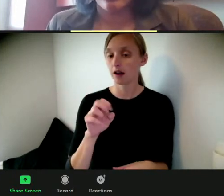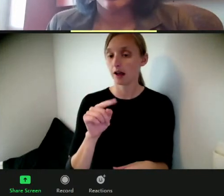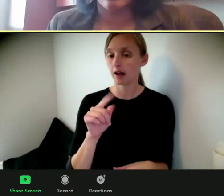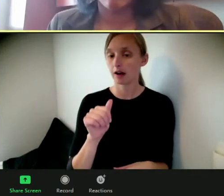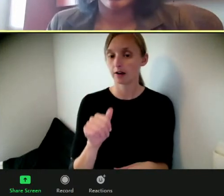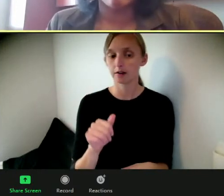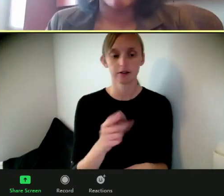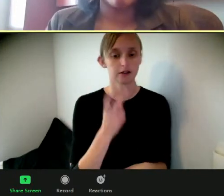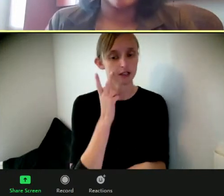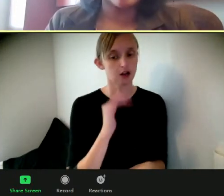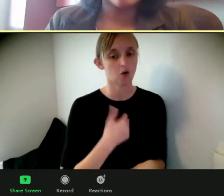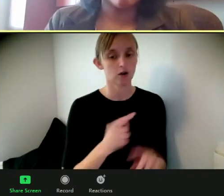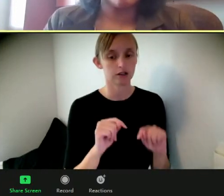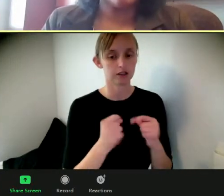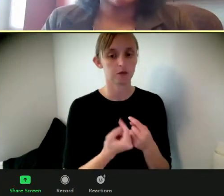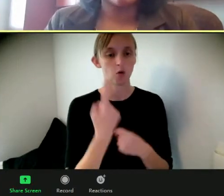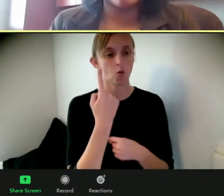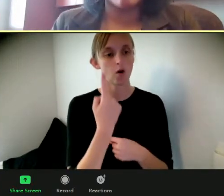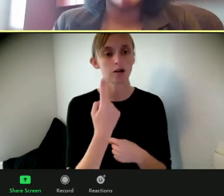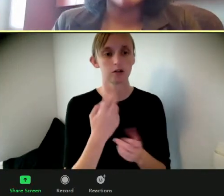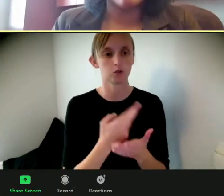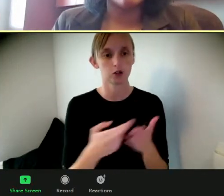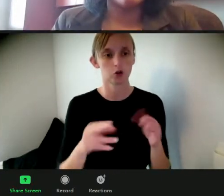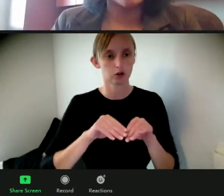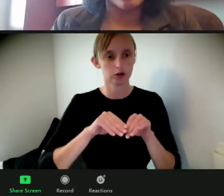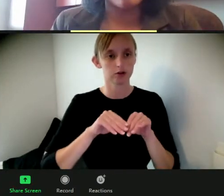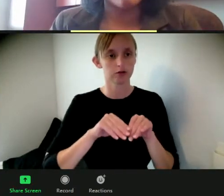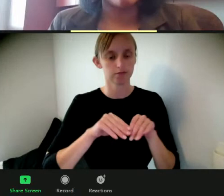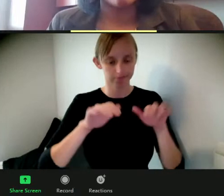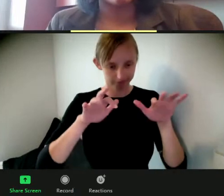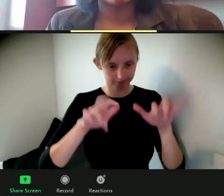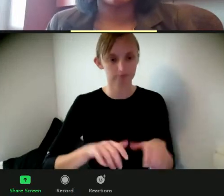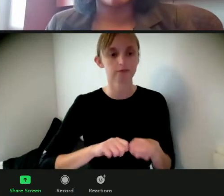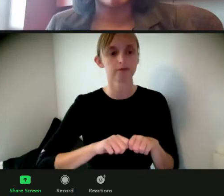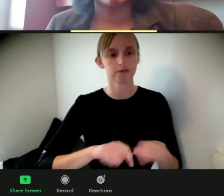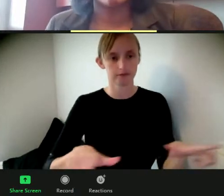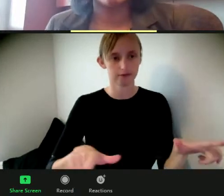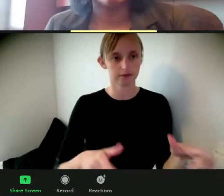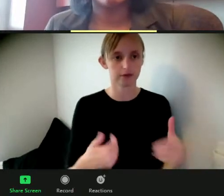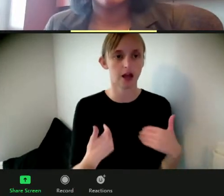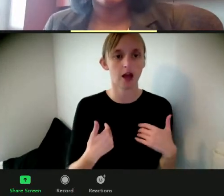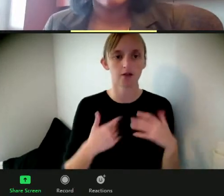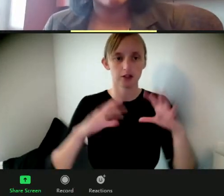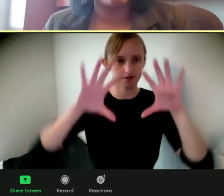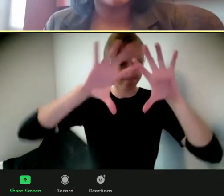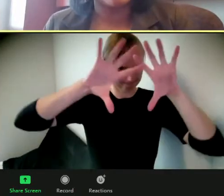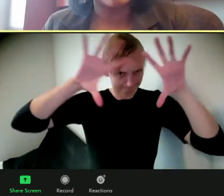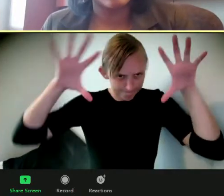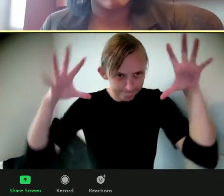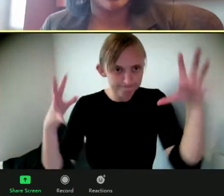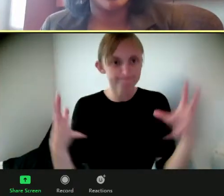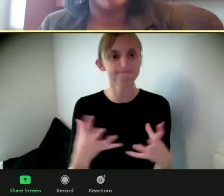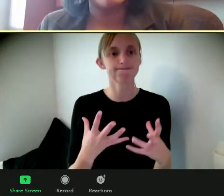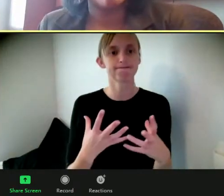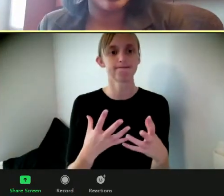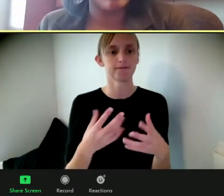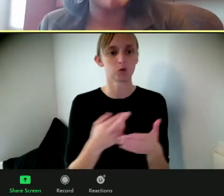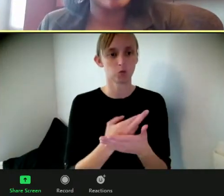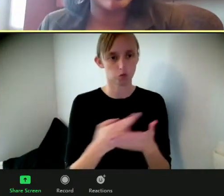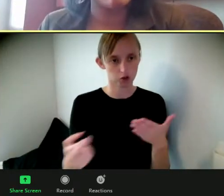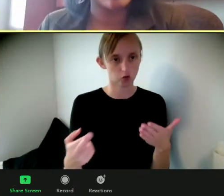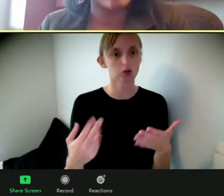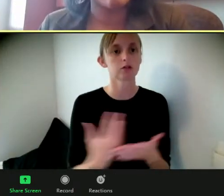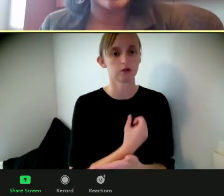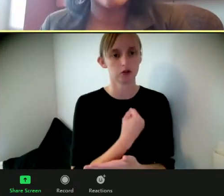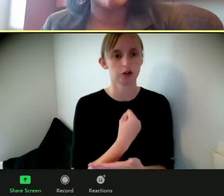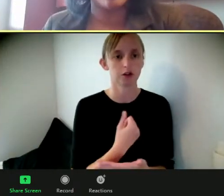did drop one of our resources that we use for families in the chat. We have a pretty comprehensive set of resources that we use, and we keep it